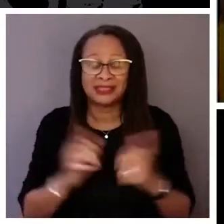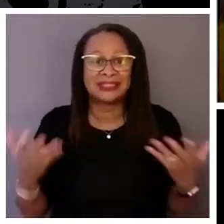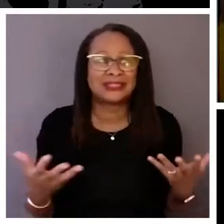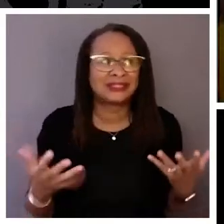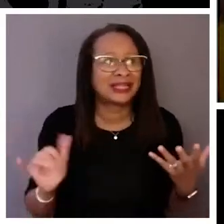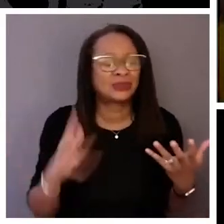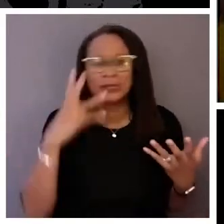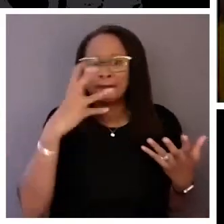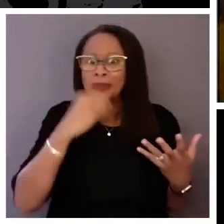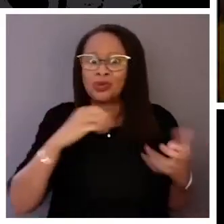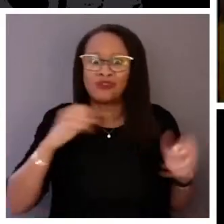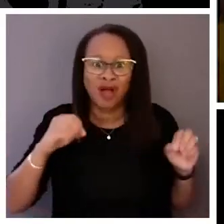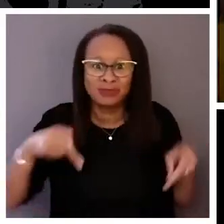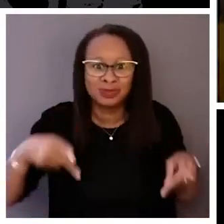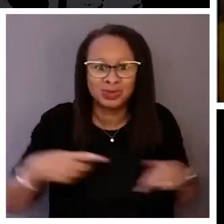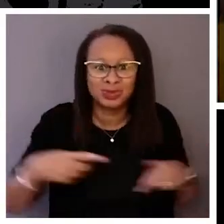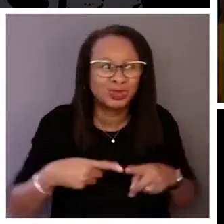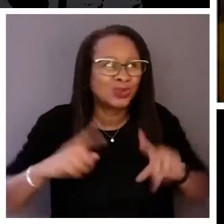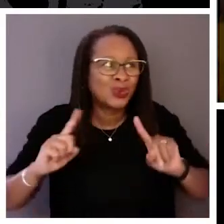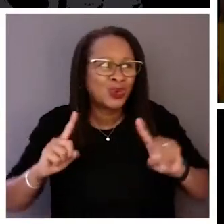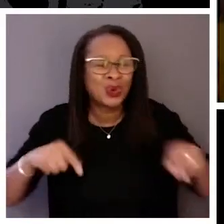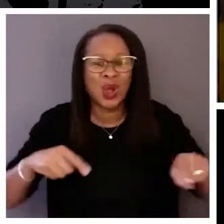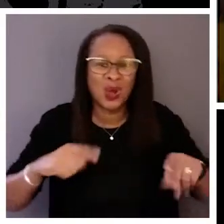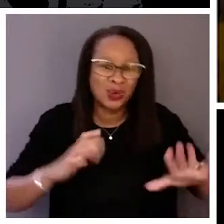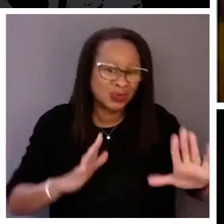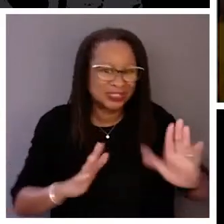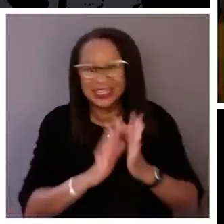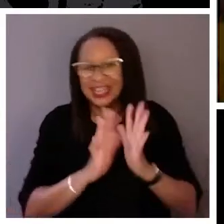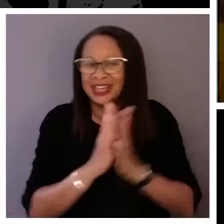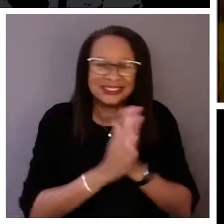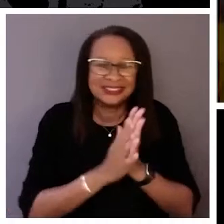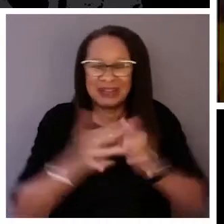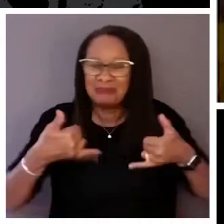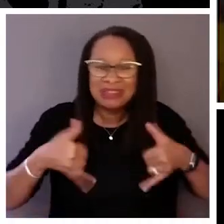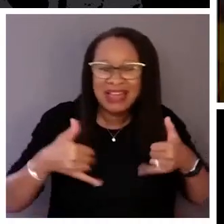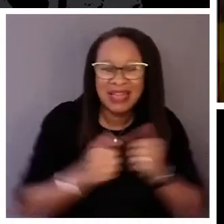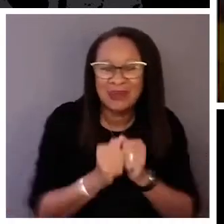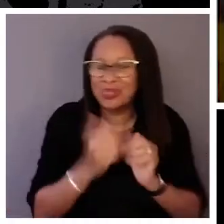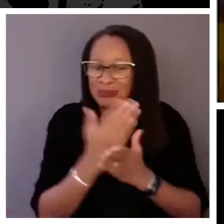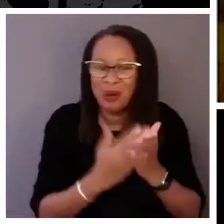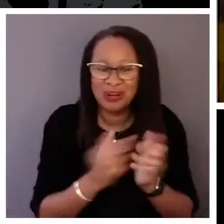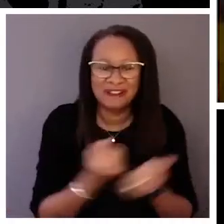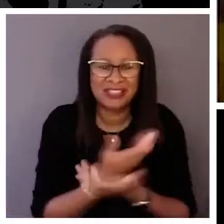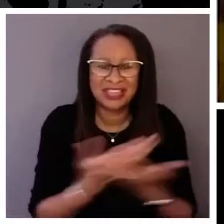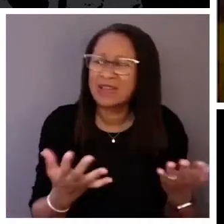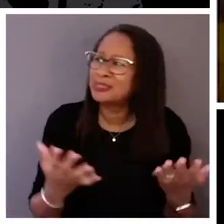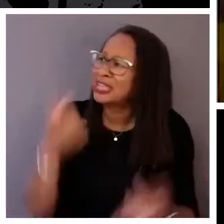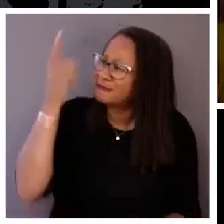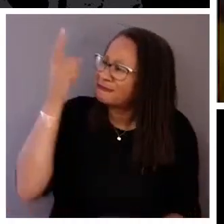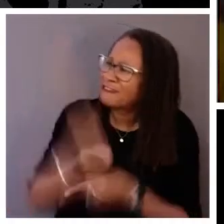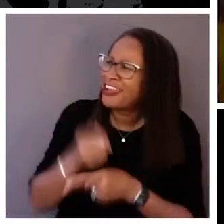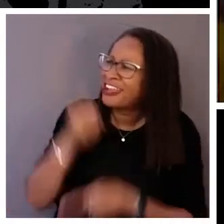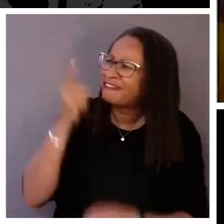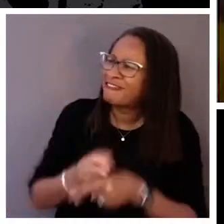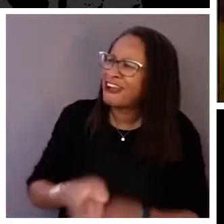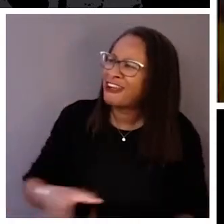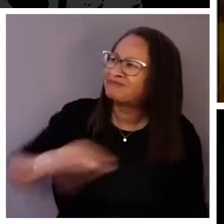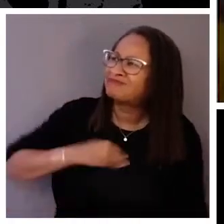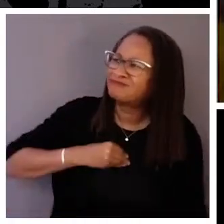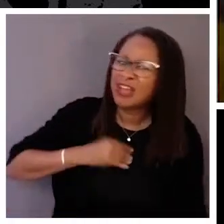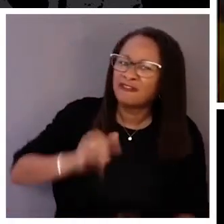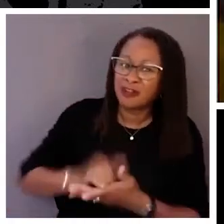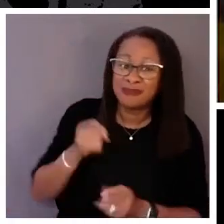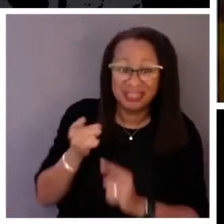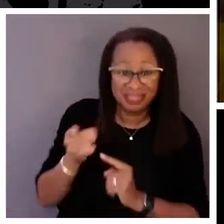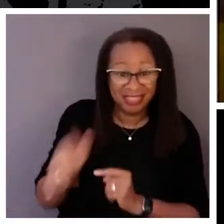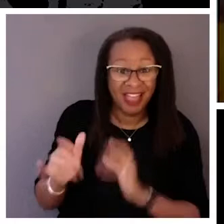this beautiful opportunity to play, and that's where it is. And I was like, that's it, you're right. And so literally